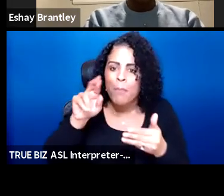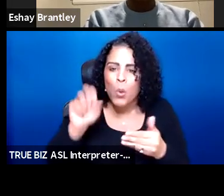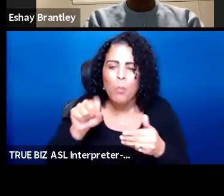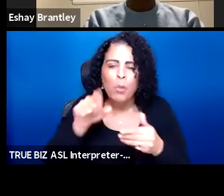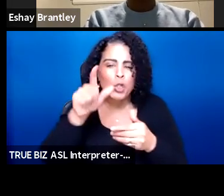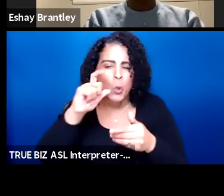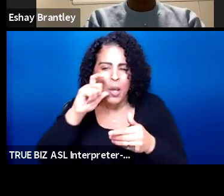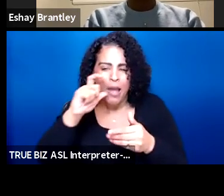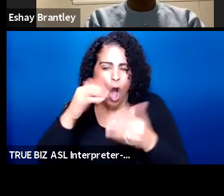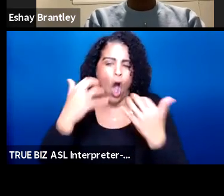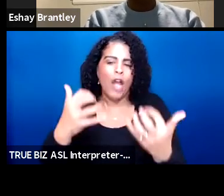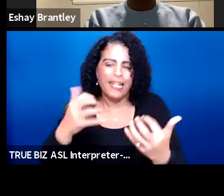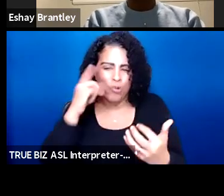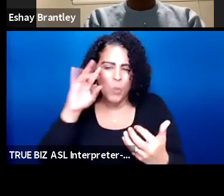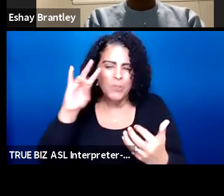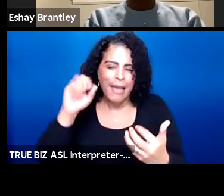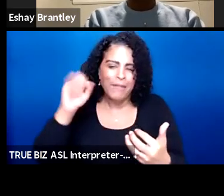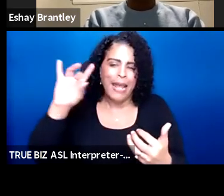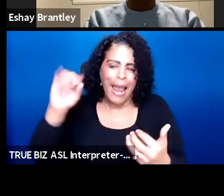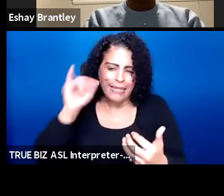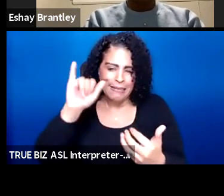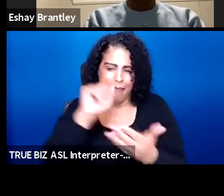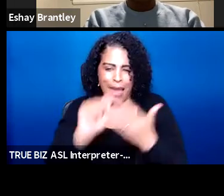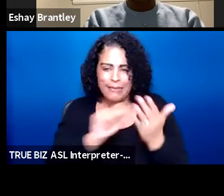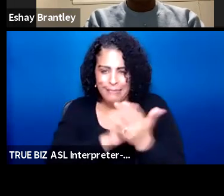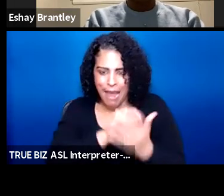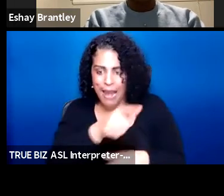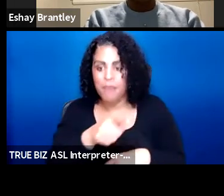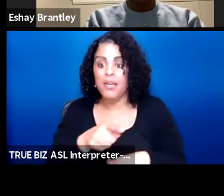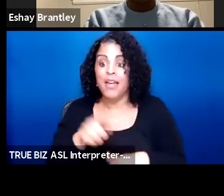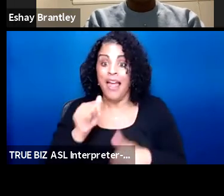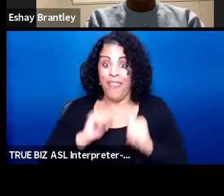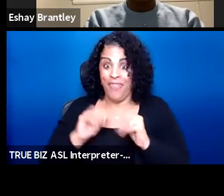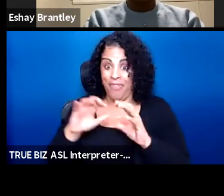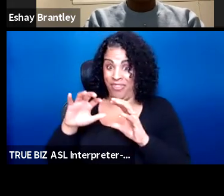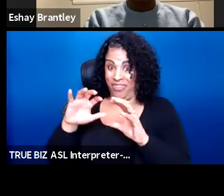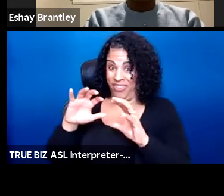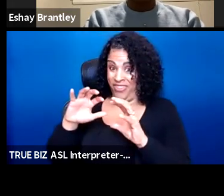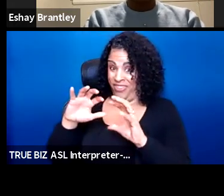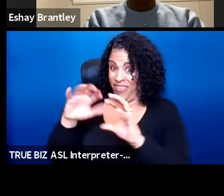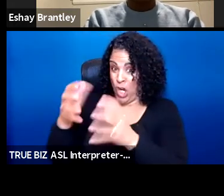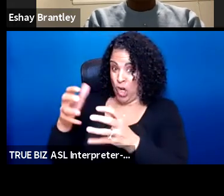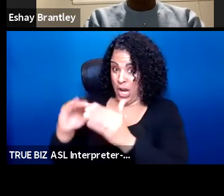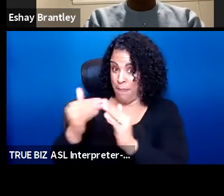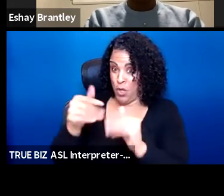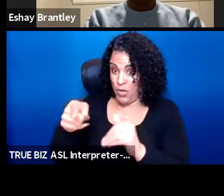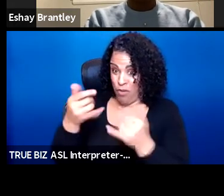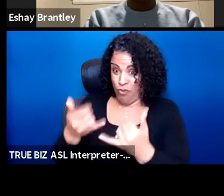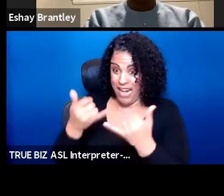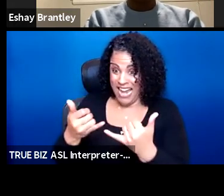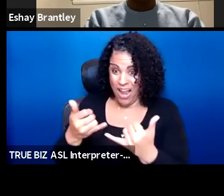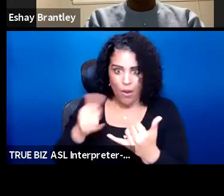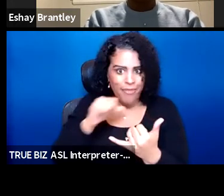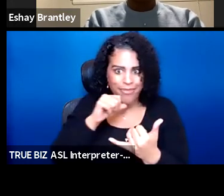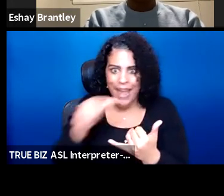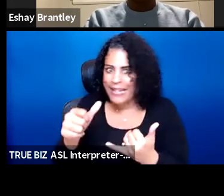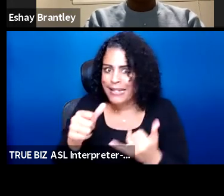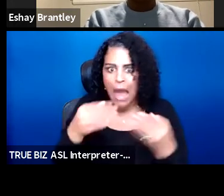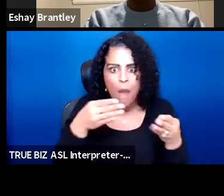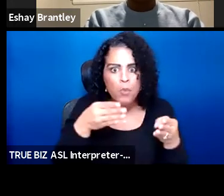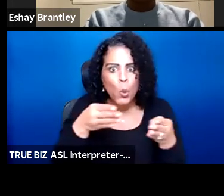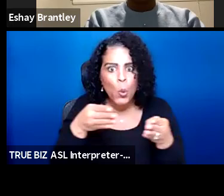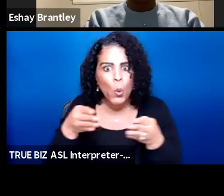like 70s, 80s era. And the thing is, the theater community, like right now too, has not moved from when